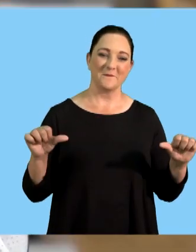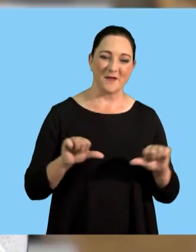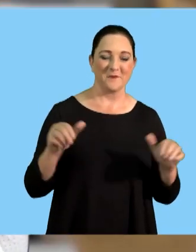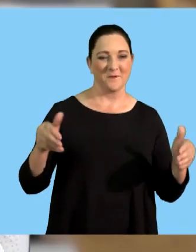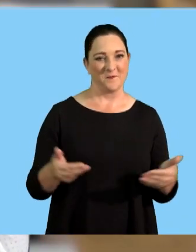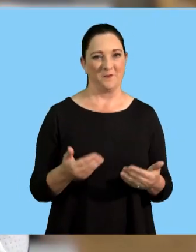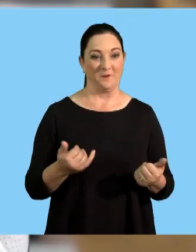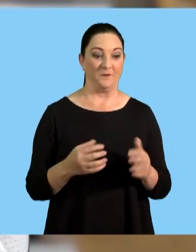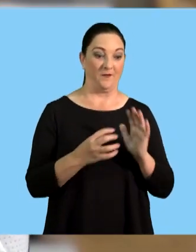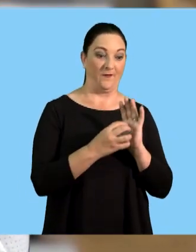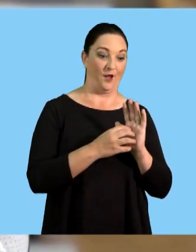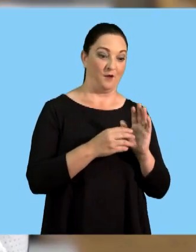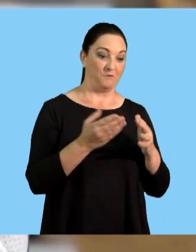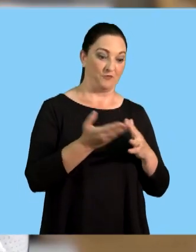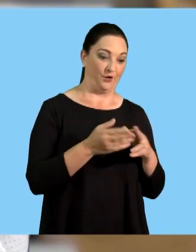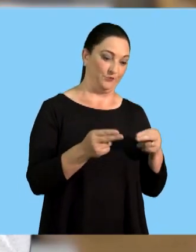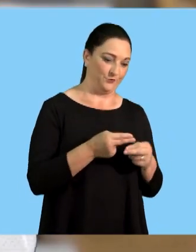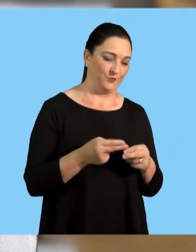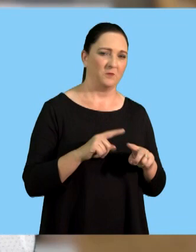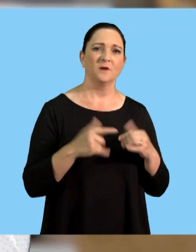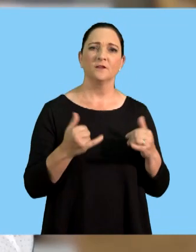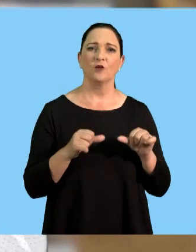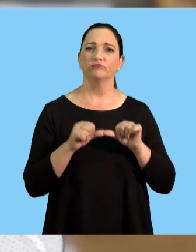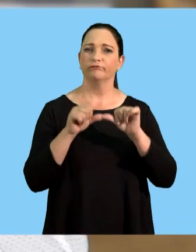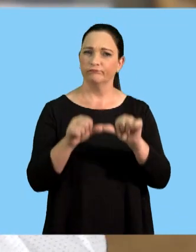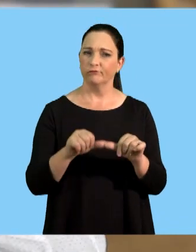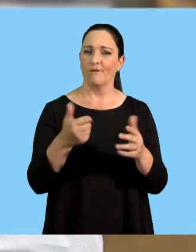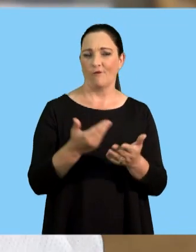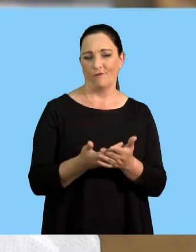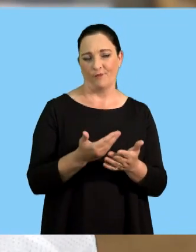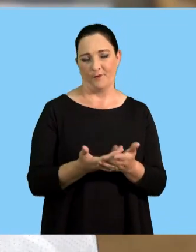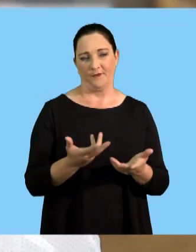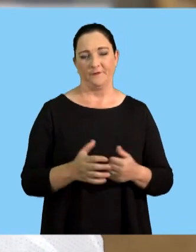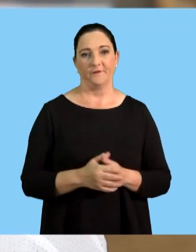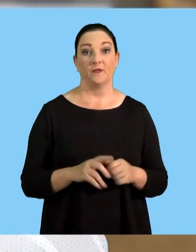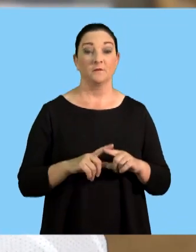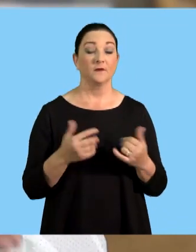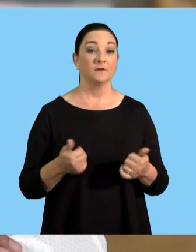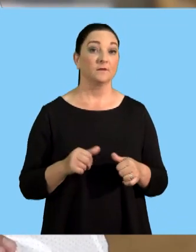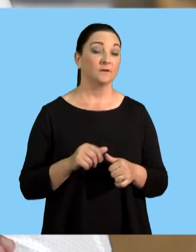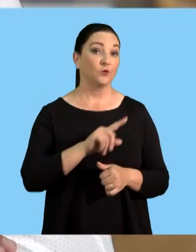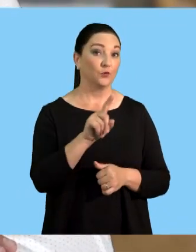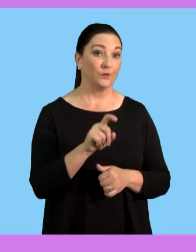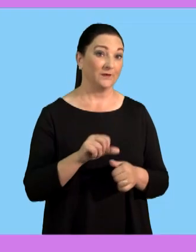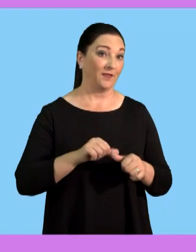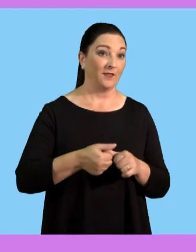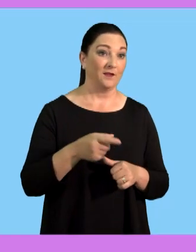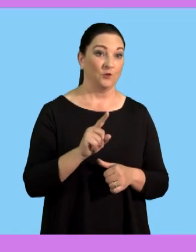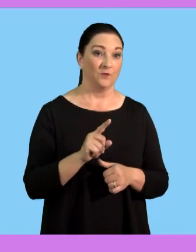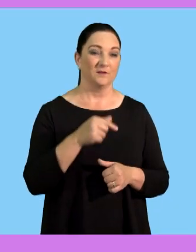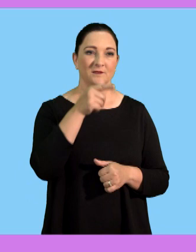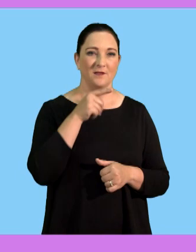All right, guys, welcome back after that short advert break. Let us continue with our probability. So here in the next question, I'm saying